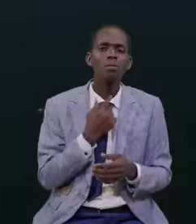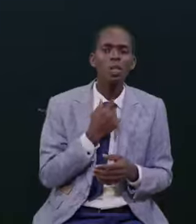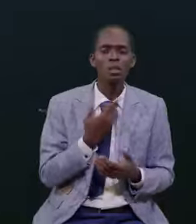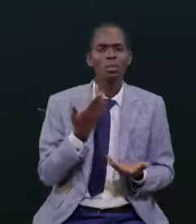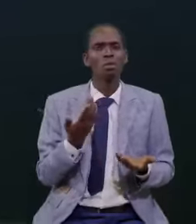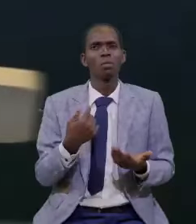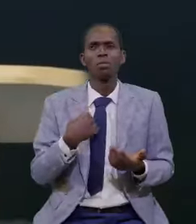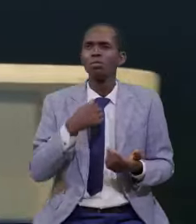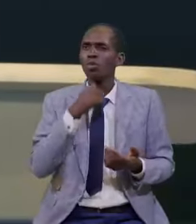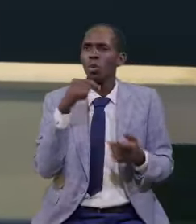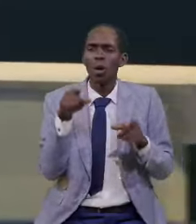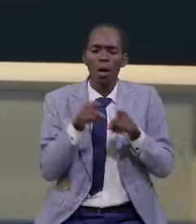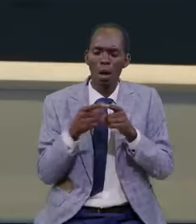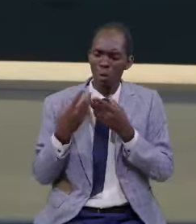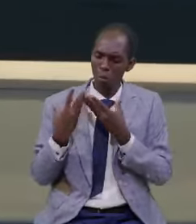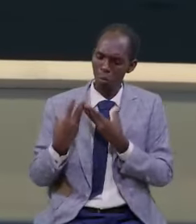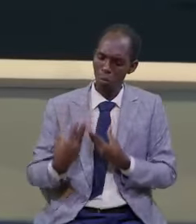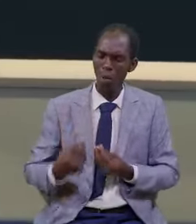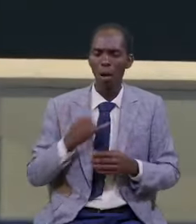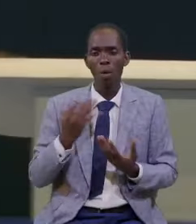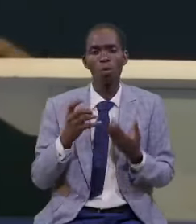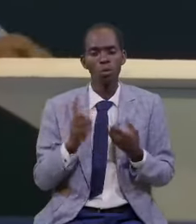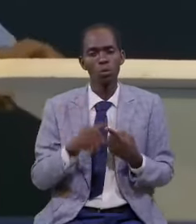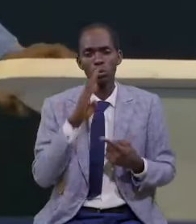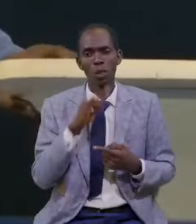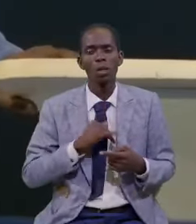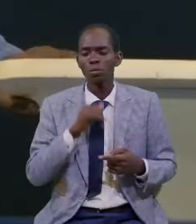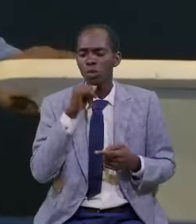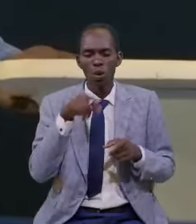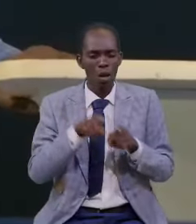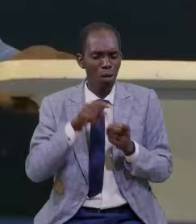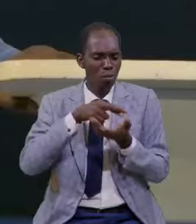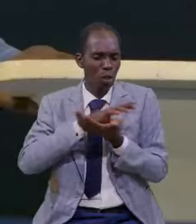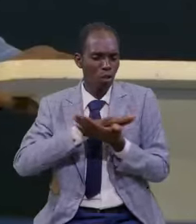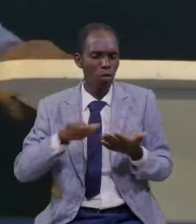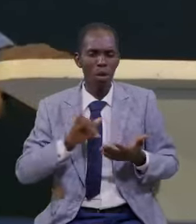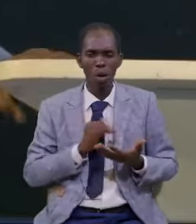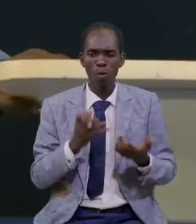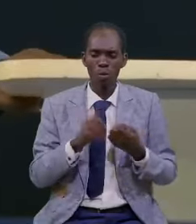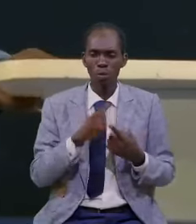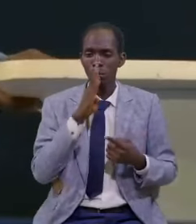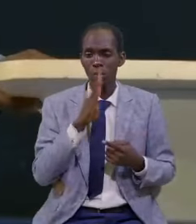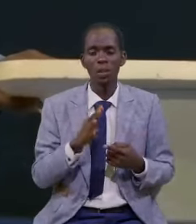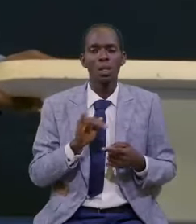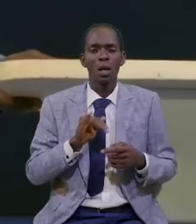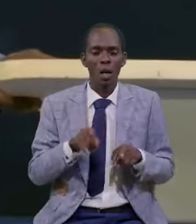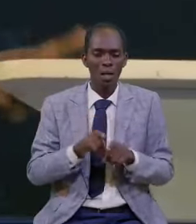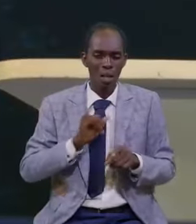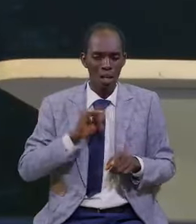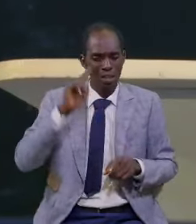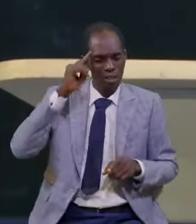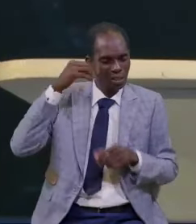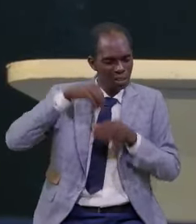as righteous as I ought to be. I'm not as pure internally in my thoughts as I ought to be. You're thirsty